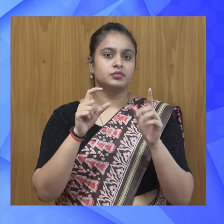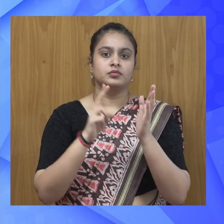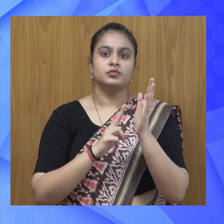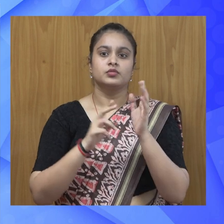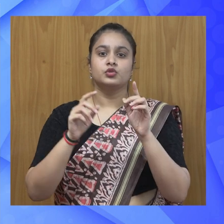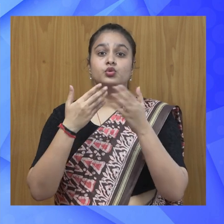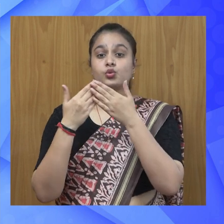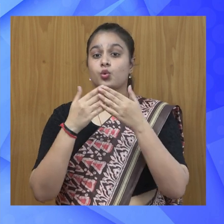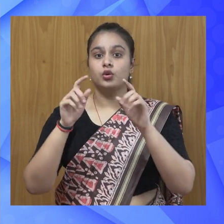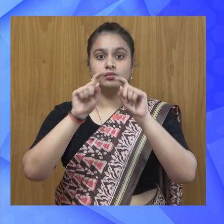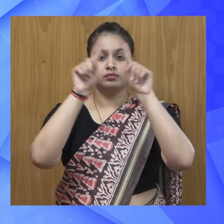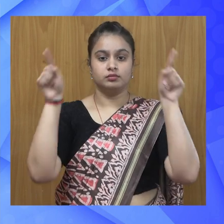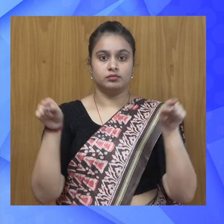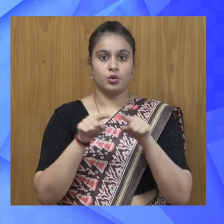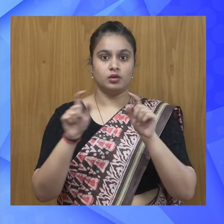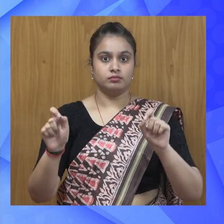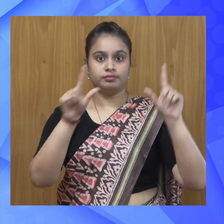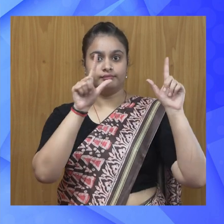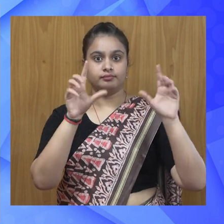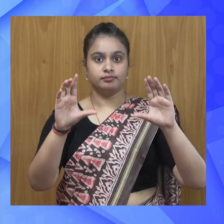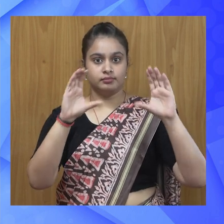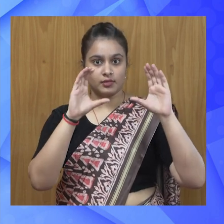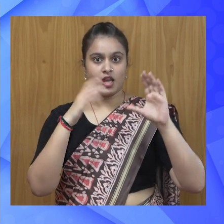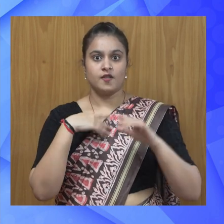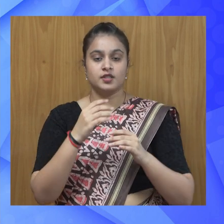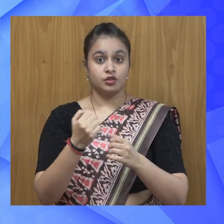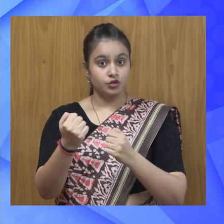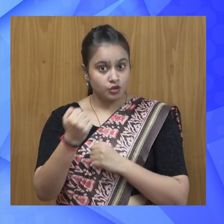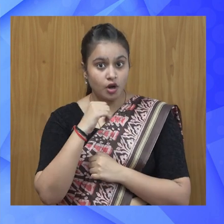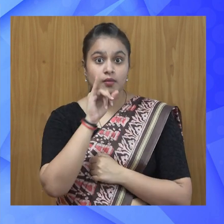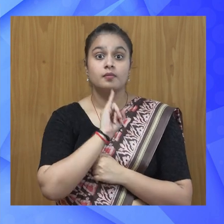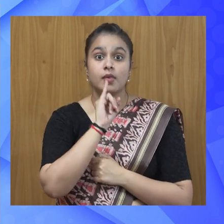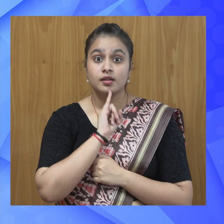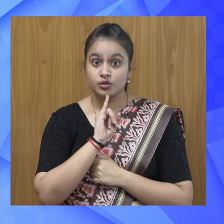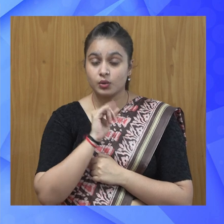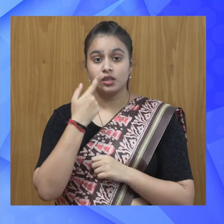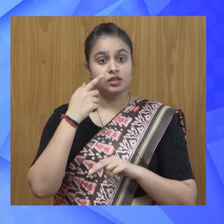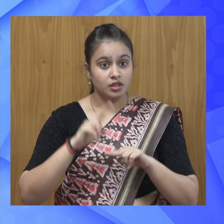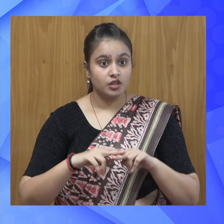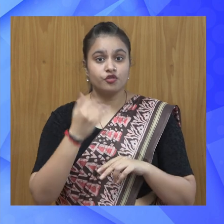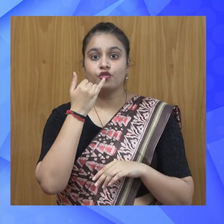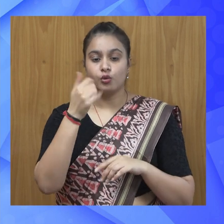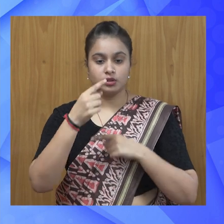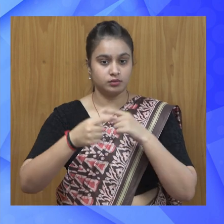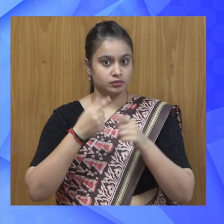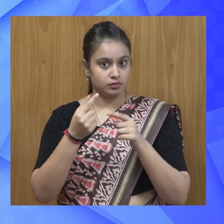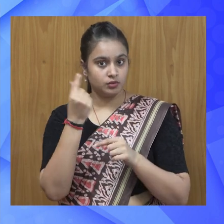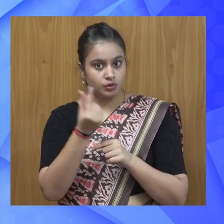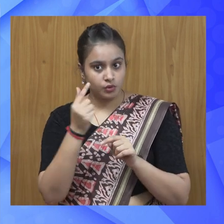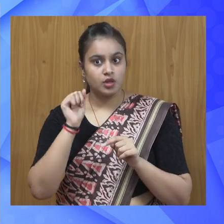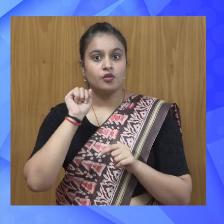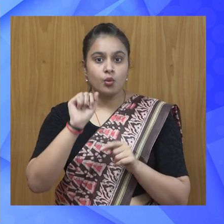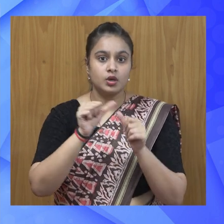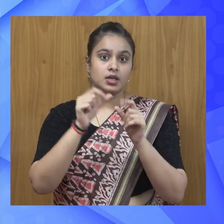in the schools, that we need to have strong passwords and regular software updation if you are using a mobile phone, so that all